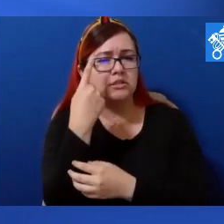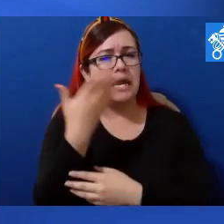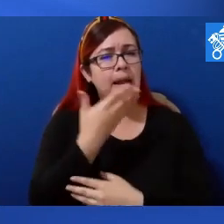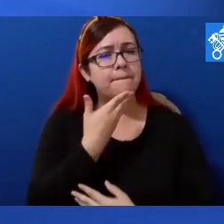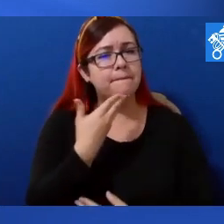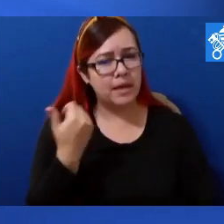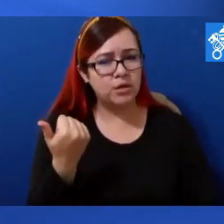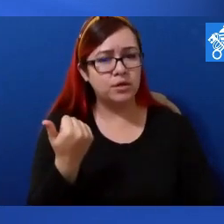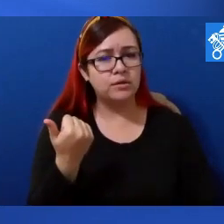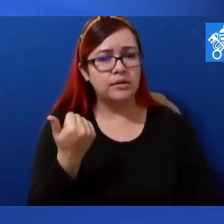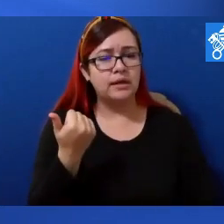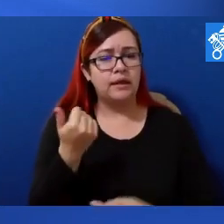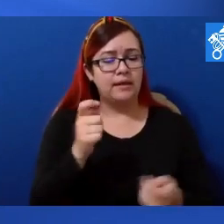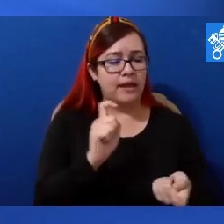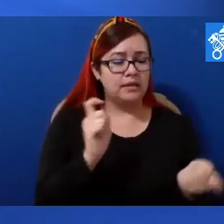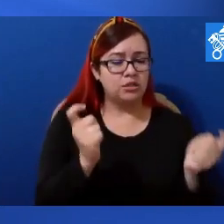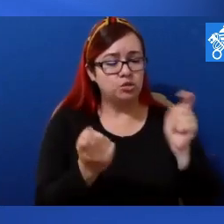fertile landscapes that